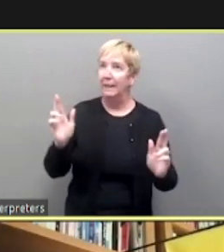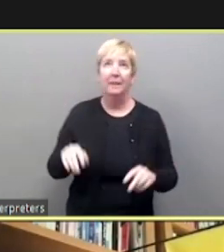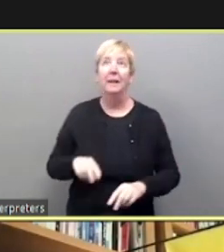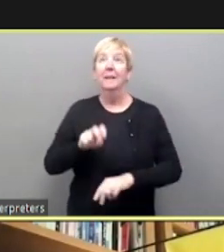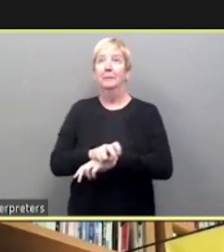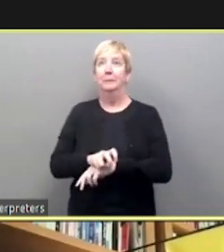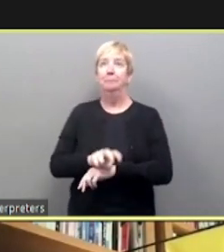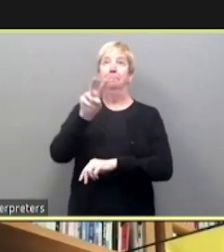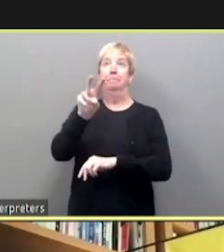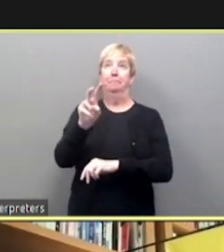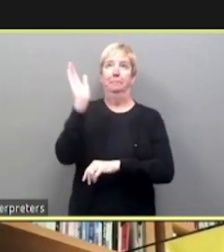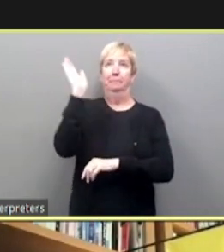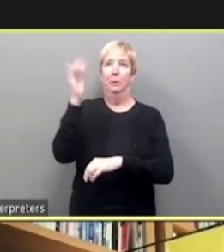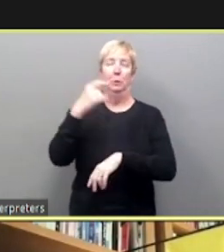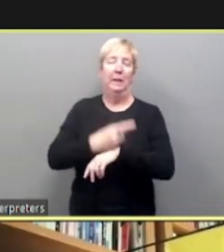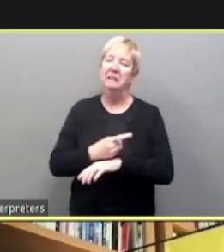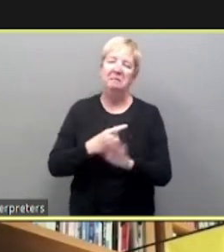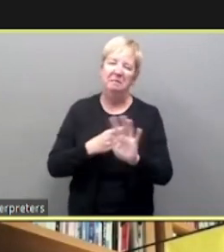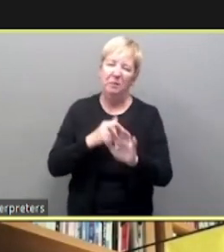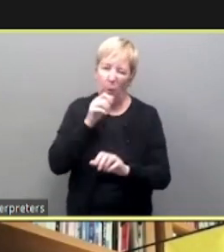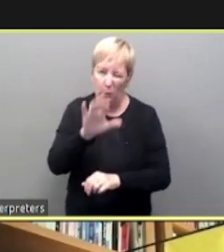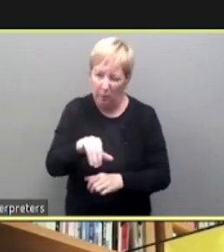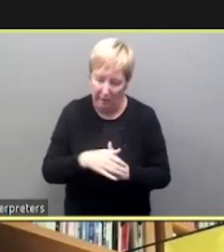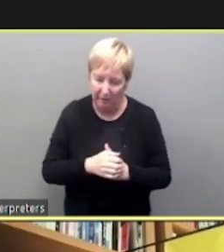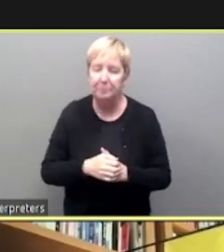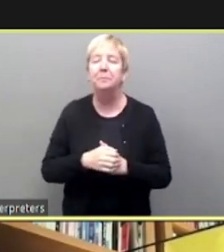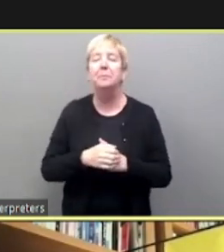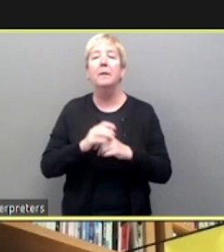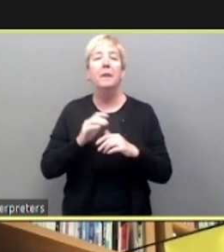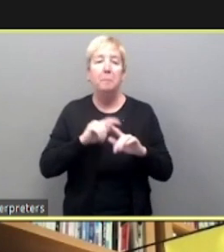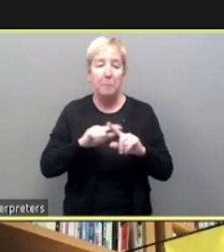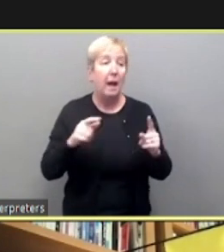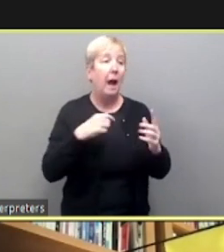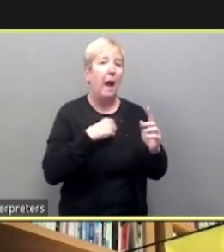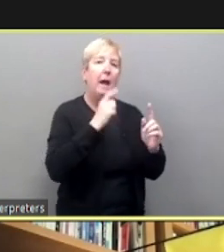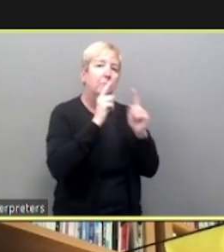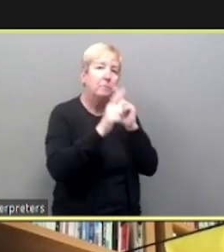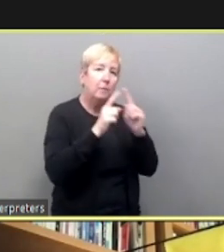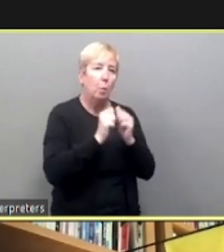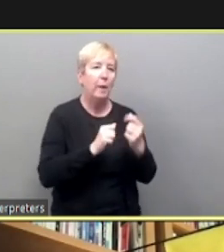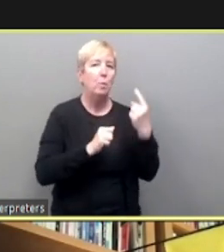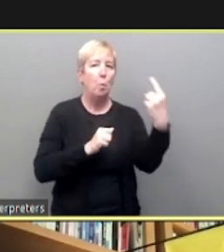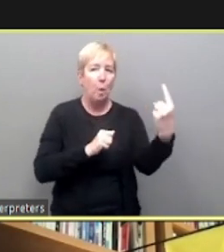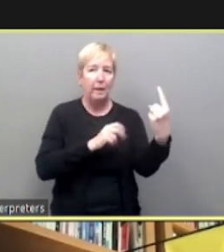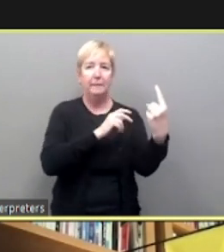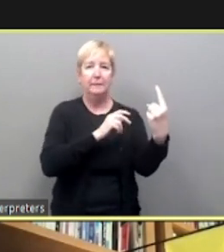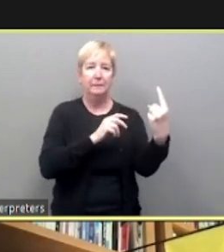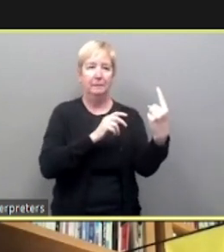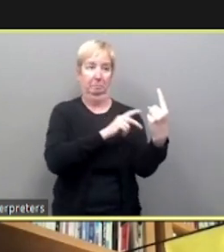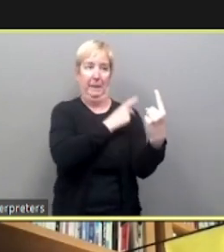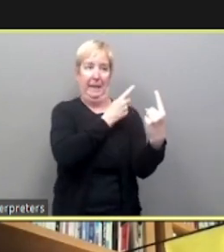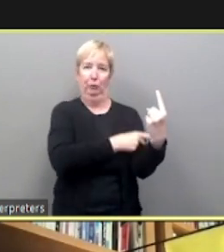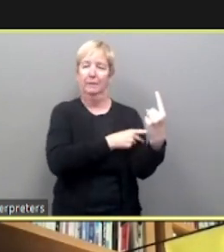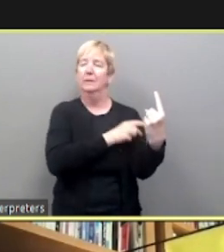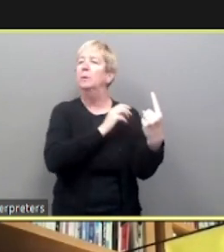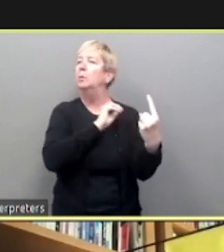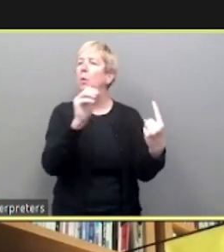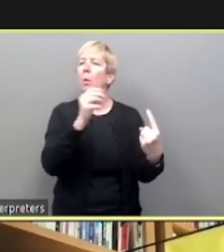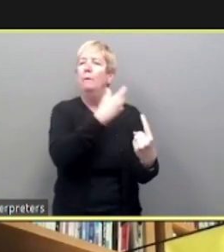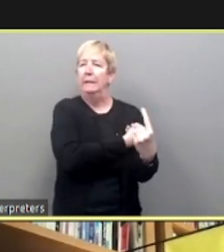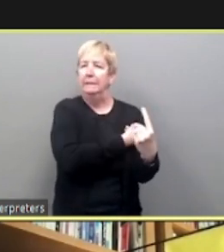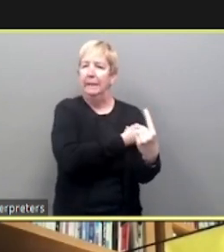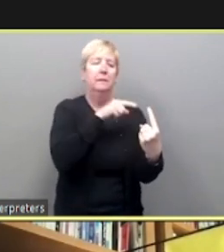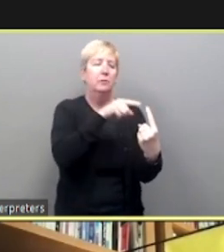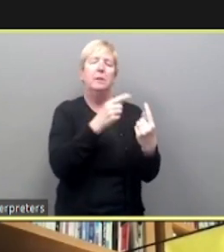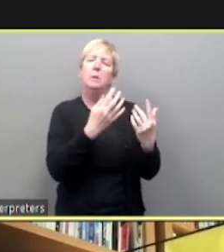press conference today. Spent some time talking to my only unvaccinated patient. She's just waiting for a different type of vaccine to